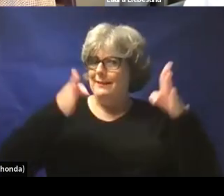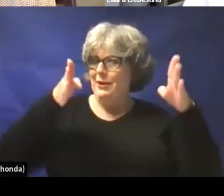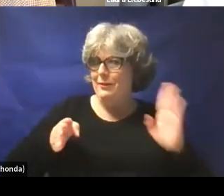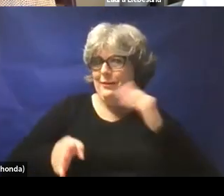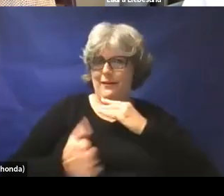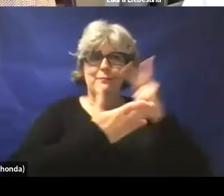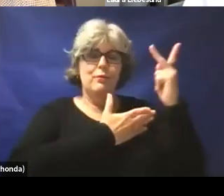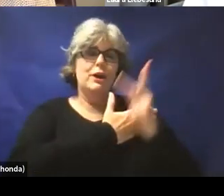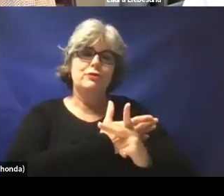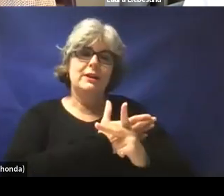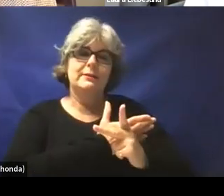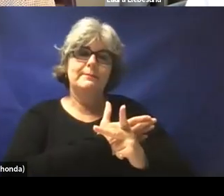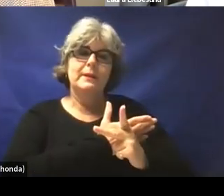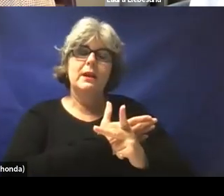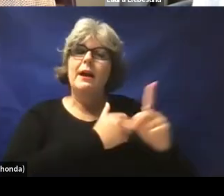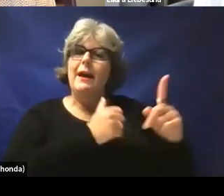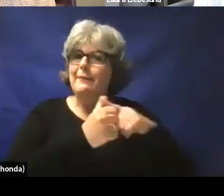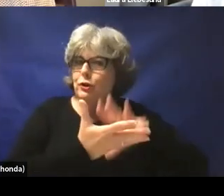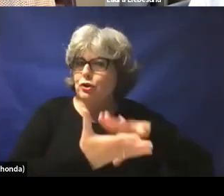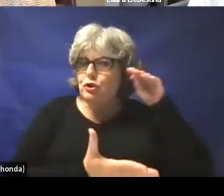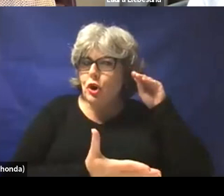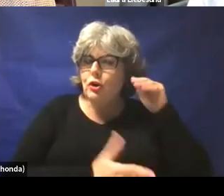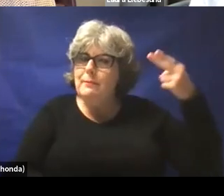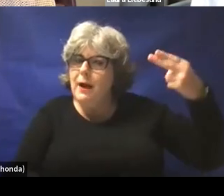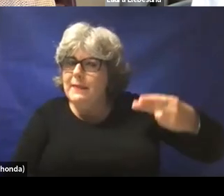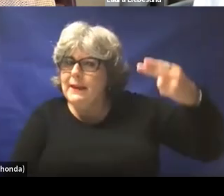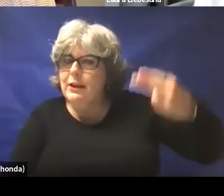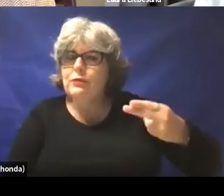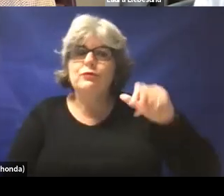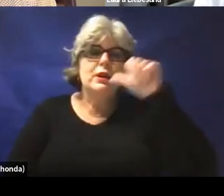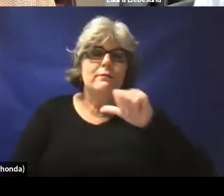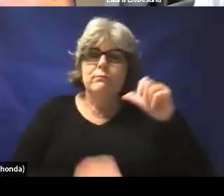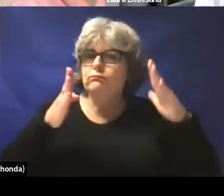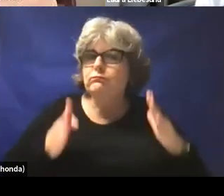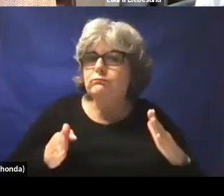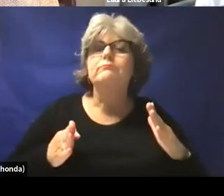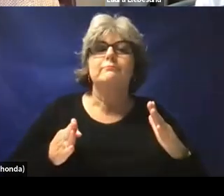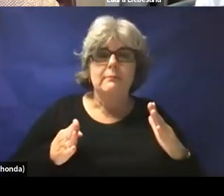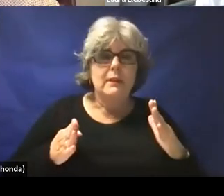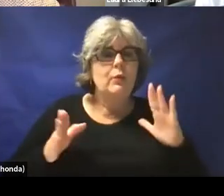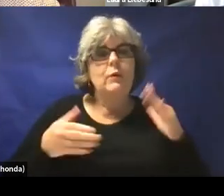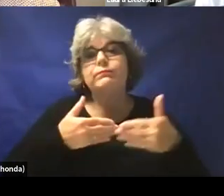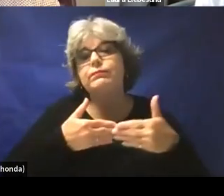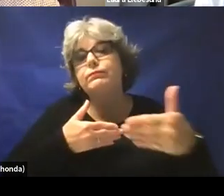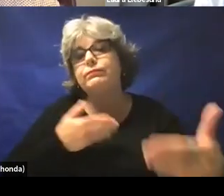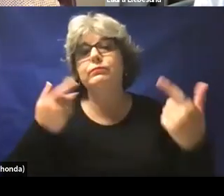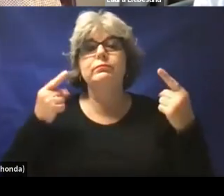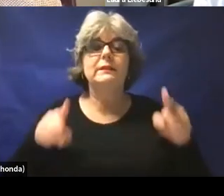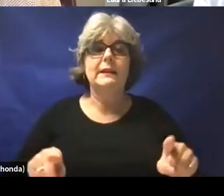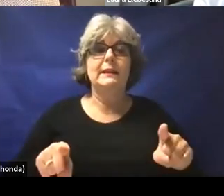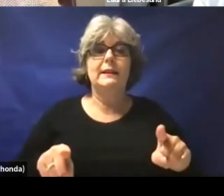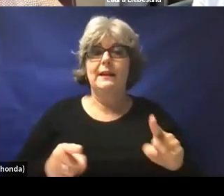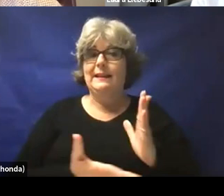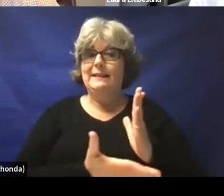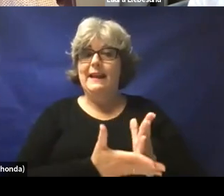he told the story about how he first learned about this history and what he did after with that. And so I think I'm gonna